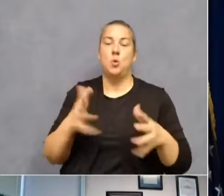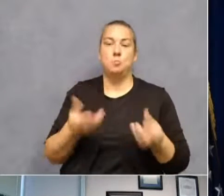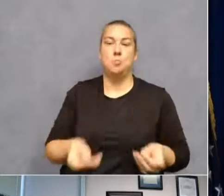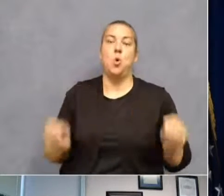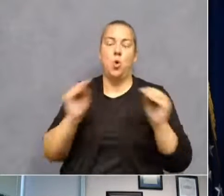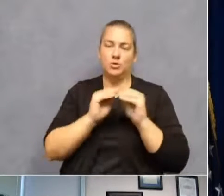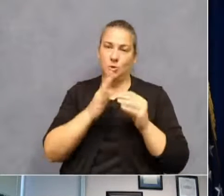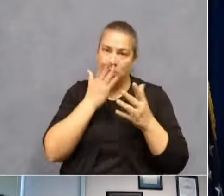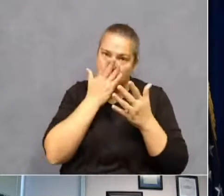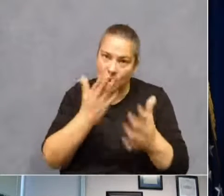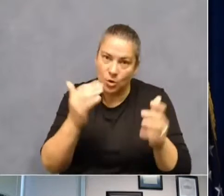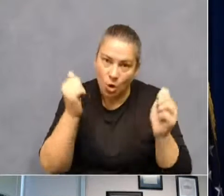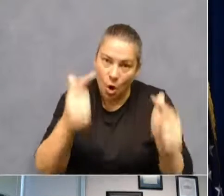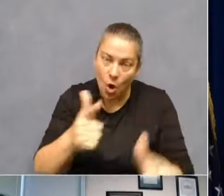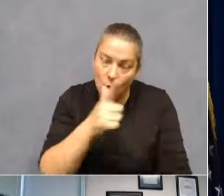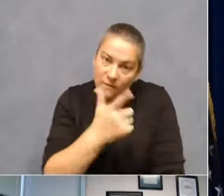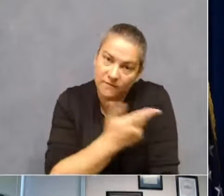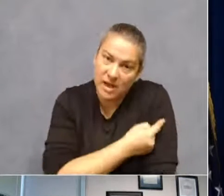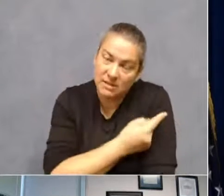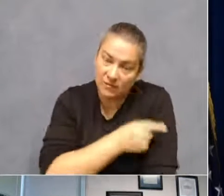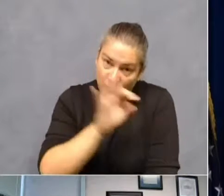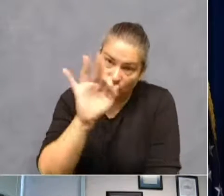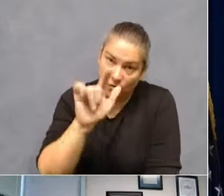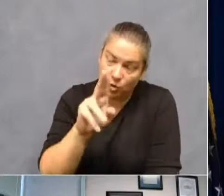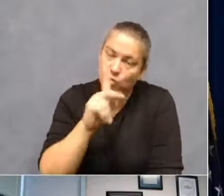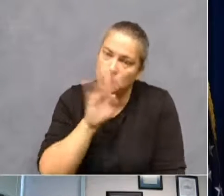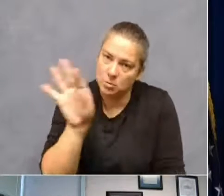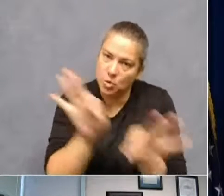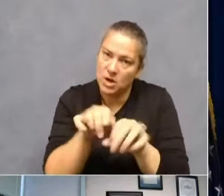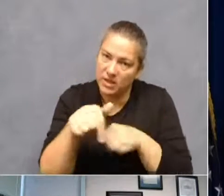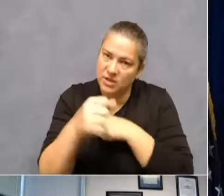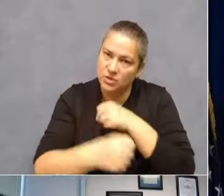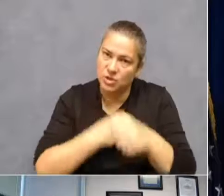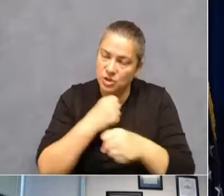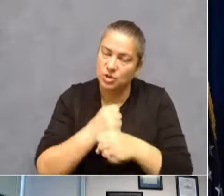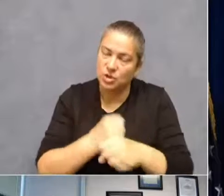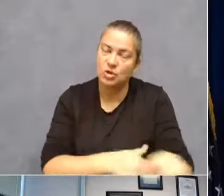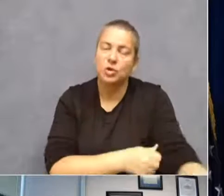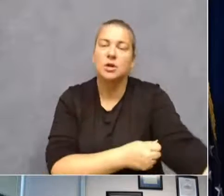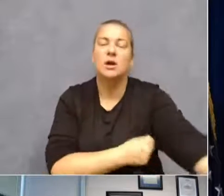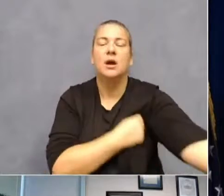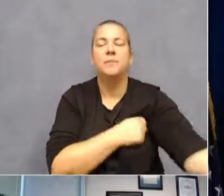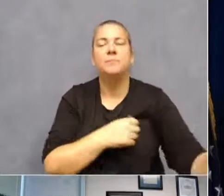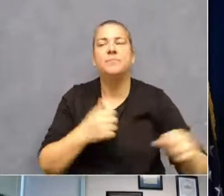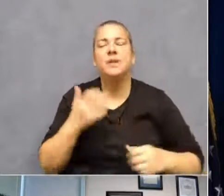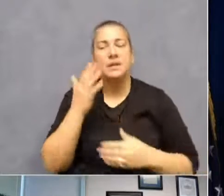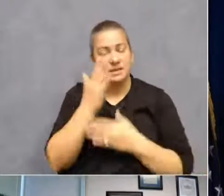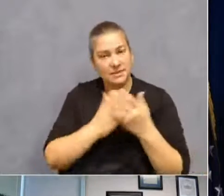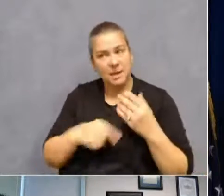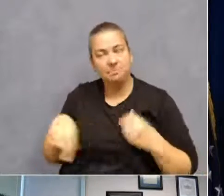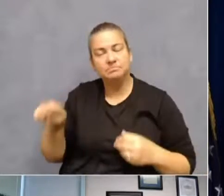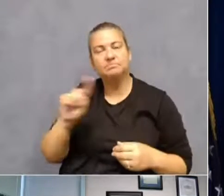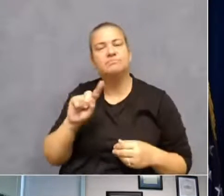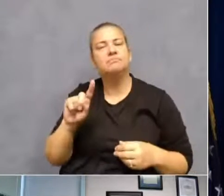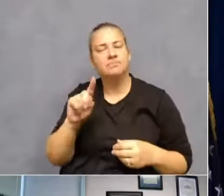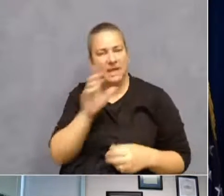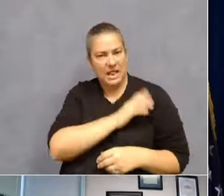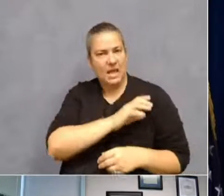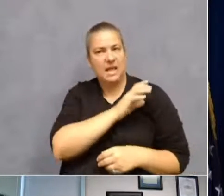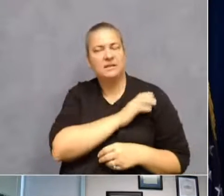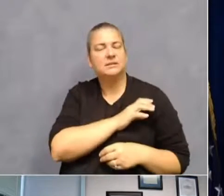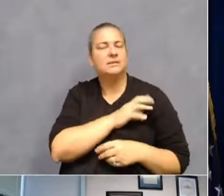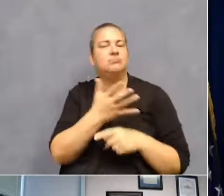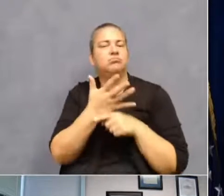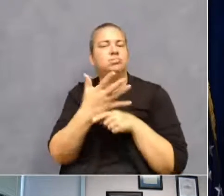for influenza. That's very, very important this year. And that some clinics have run out and are waiting for reshipments, but